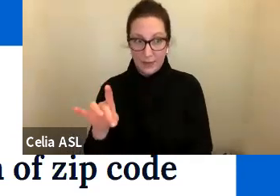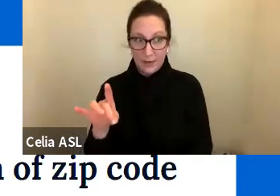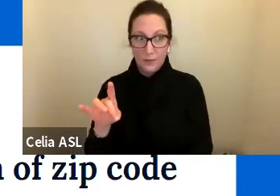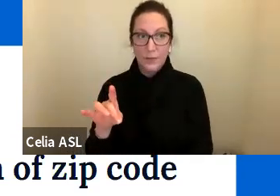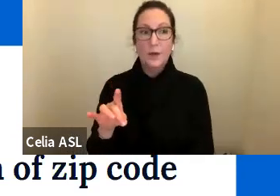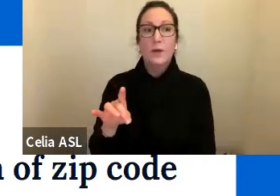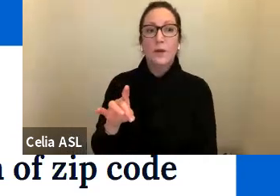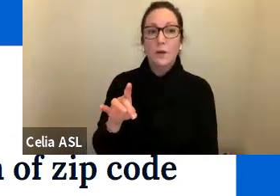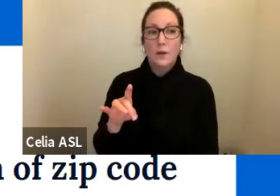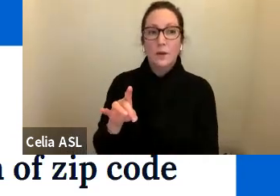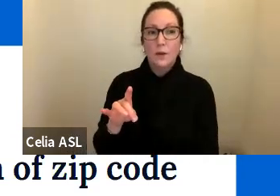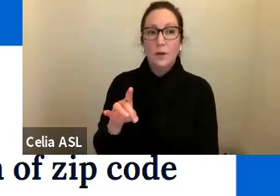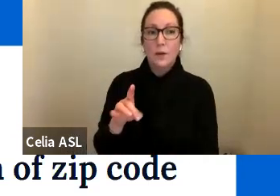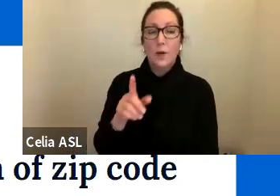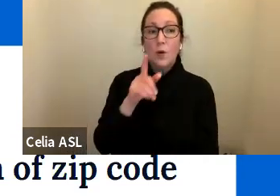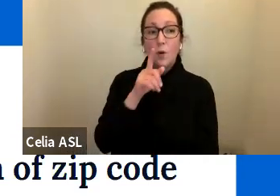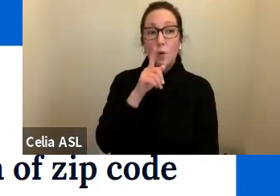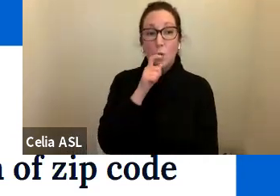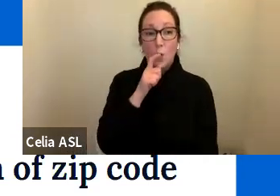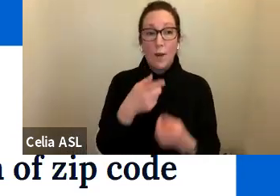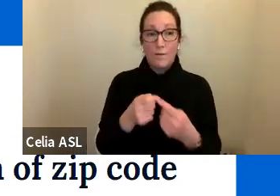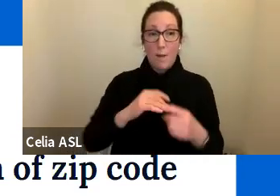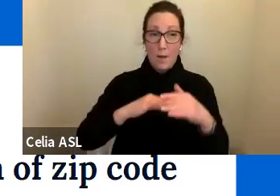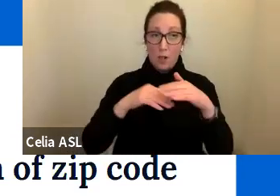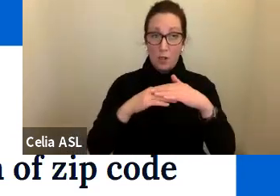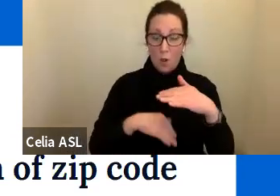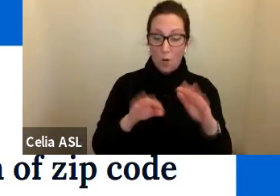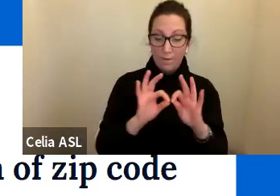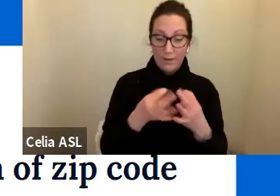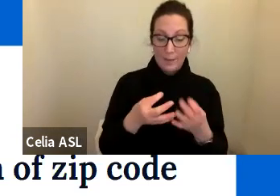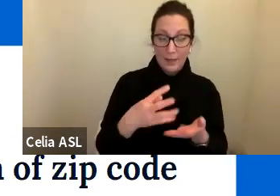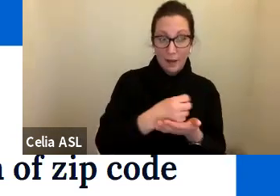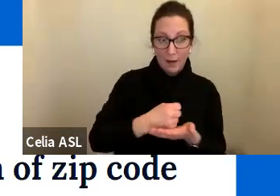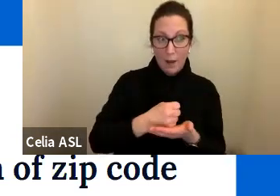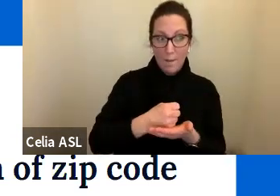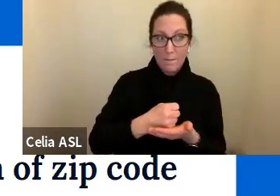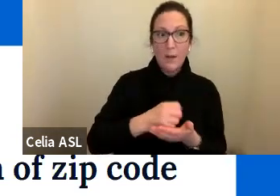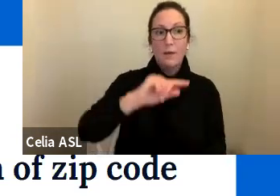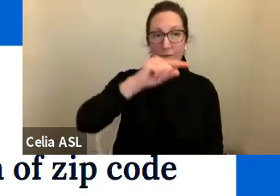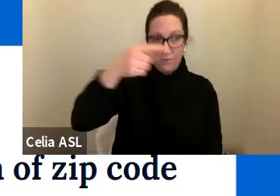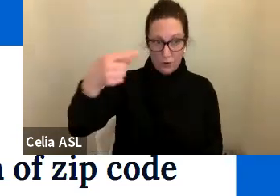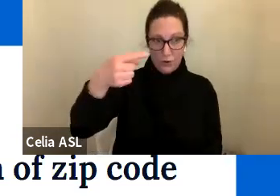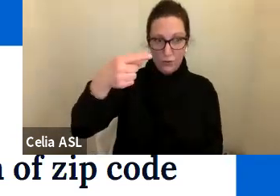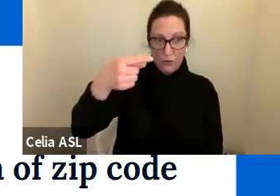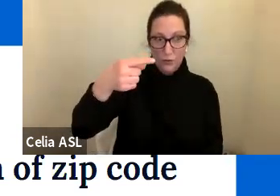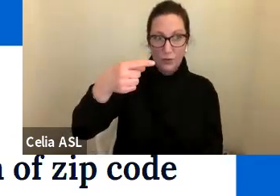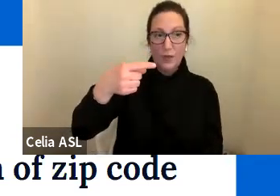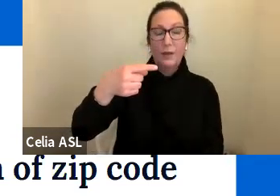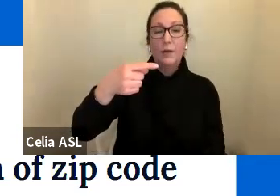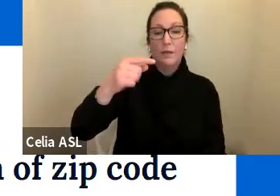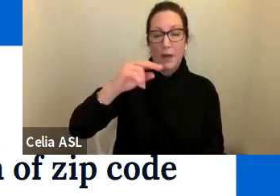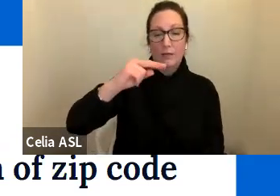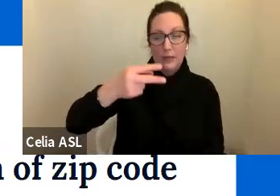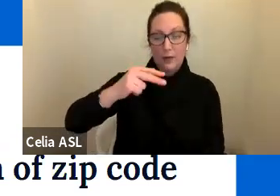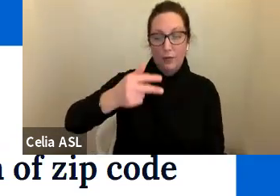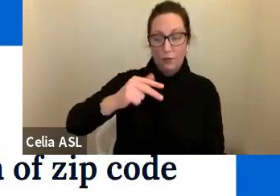median family income with children under the age of 18 will be placed first, followed by the next zip code in